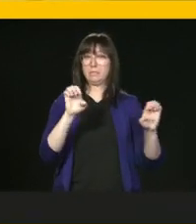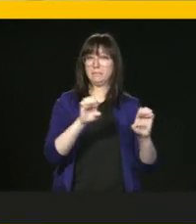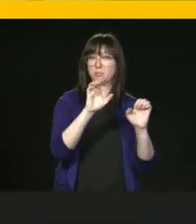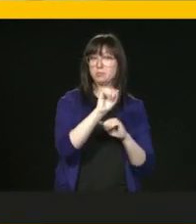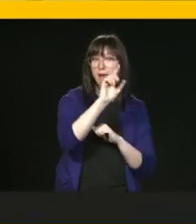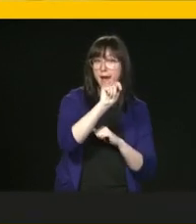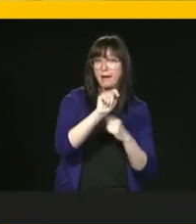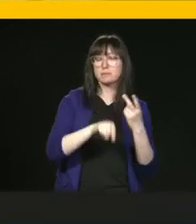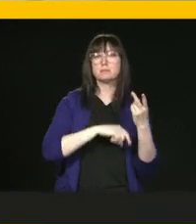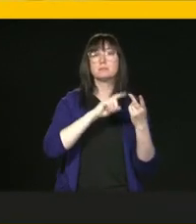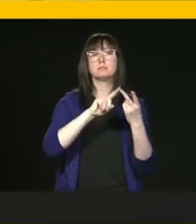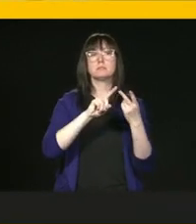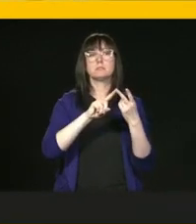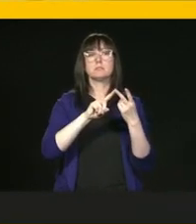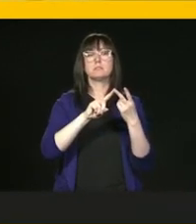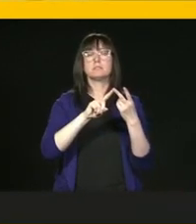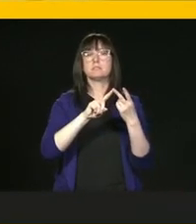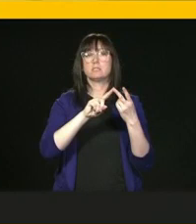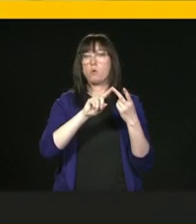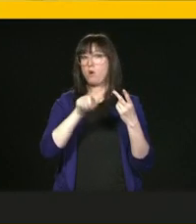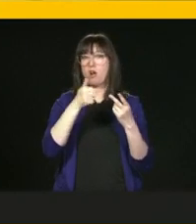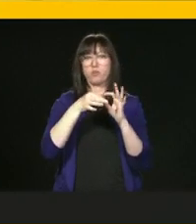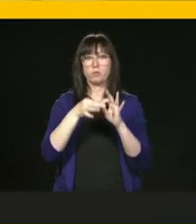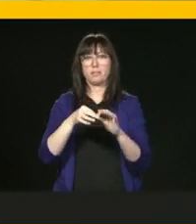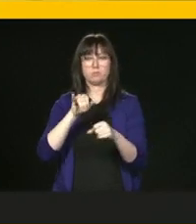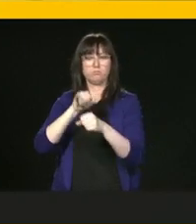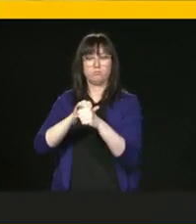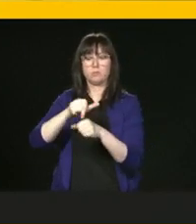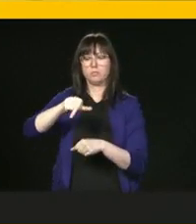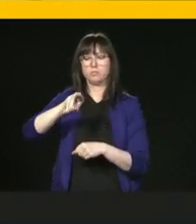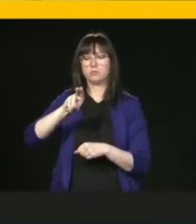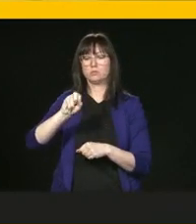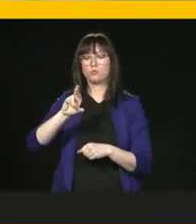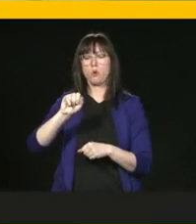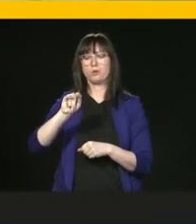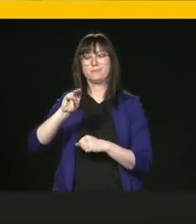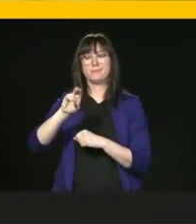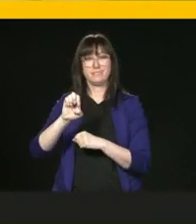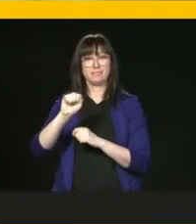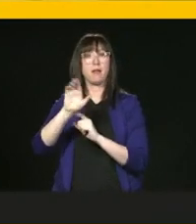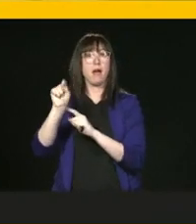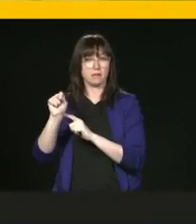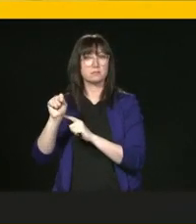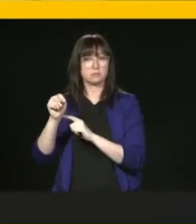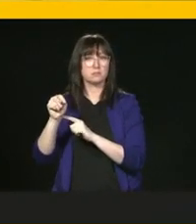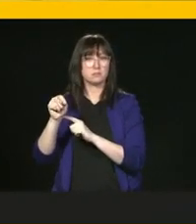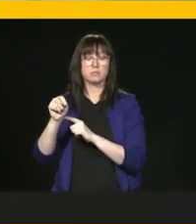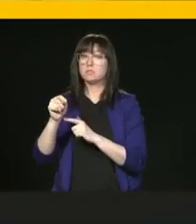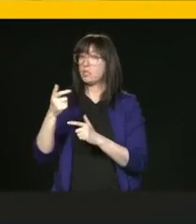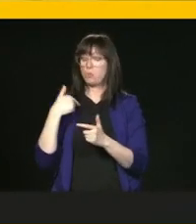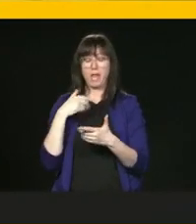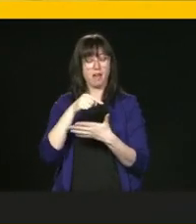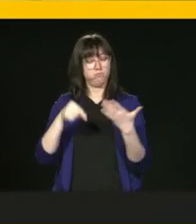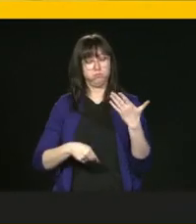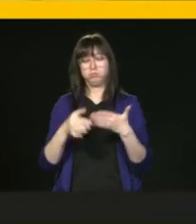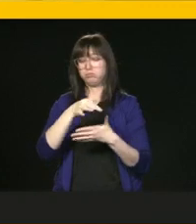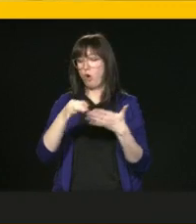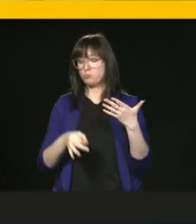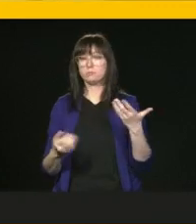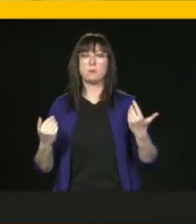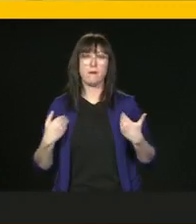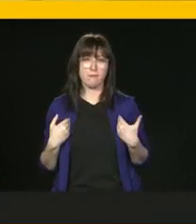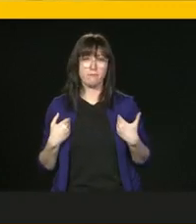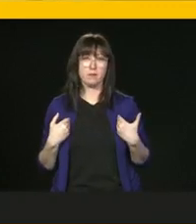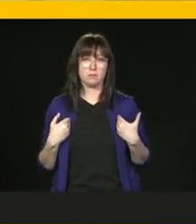new measures or existing measures under the Quarantine Act. There are significant tools that are at our disposal. But like I said,